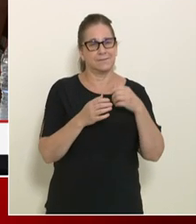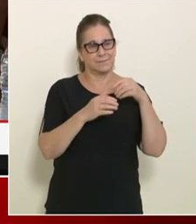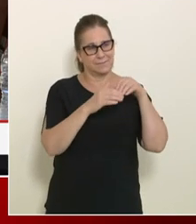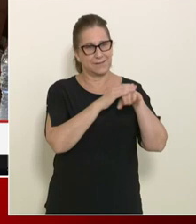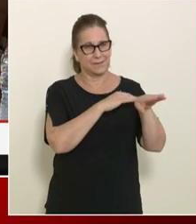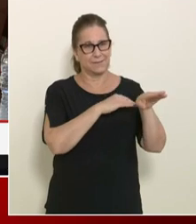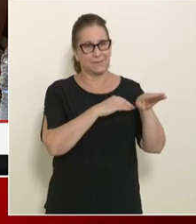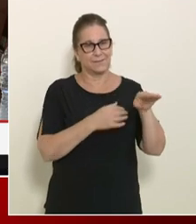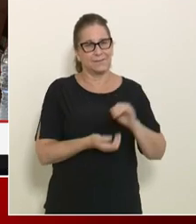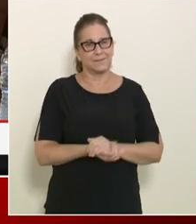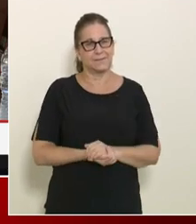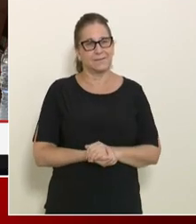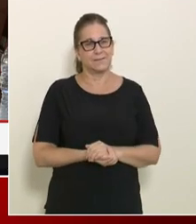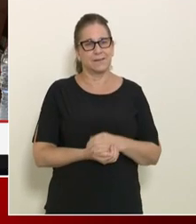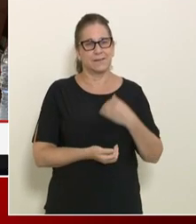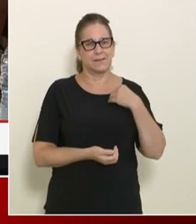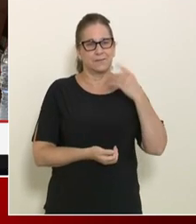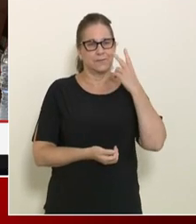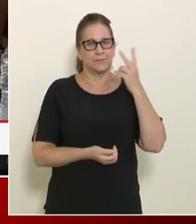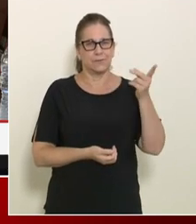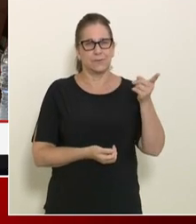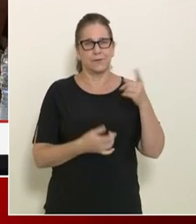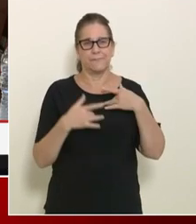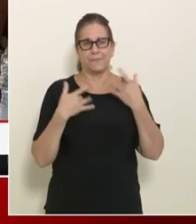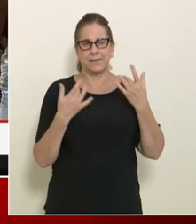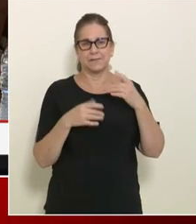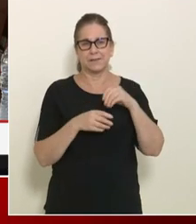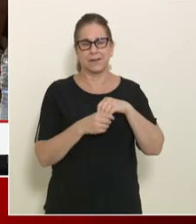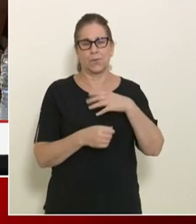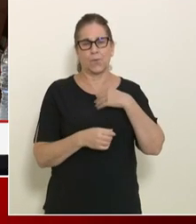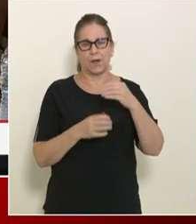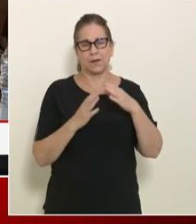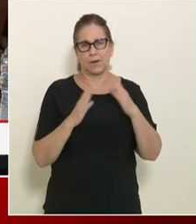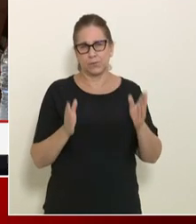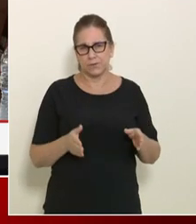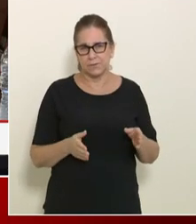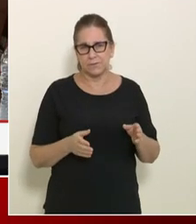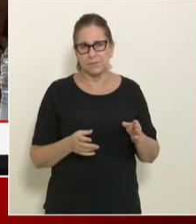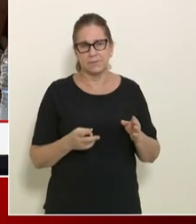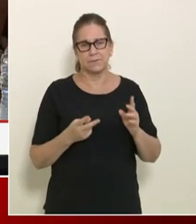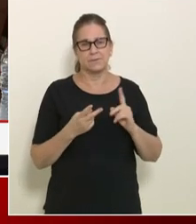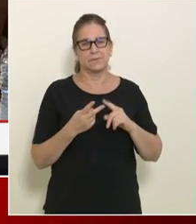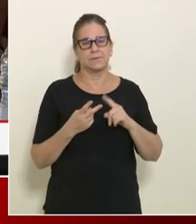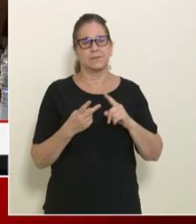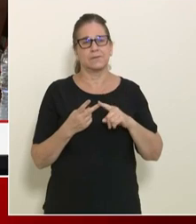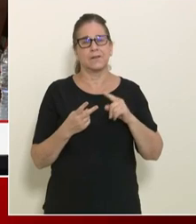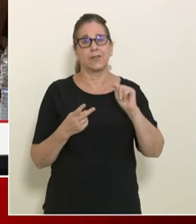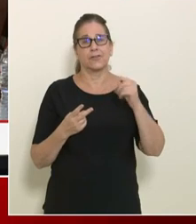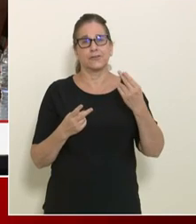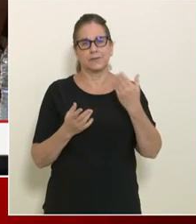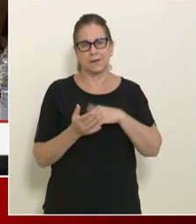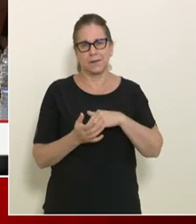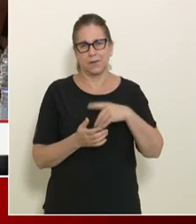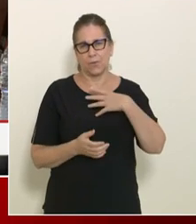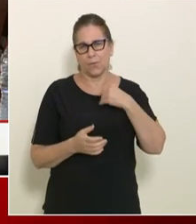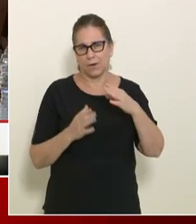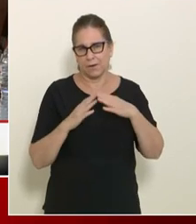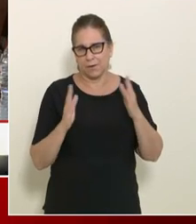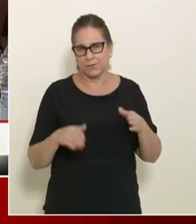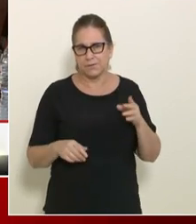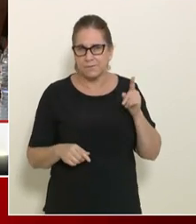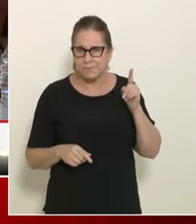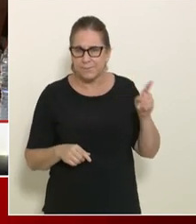night at the White House, and there's going to be another event at the White House on Thursday, pose the most concerns for